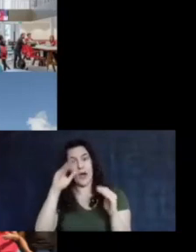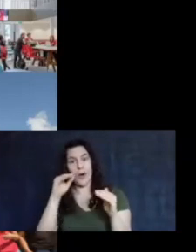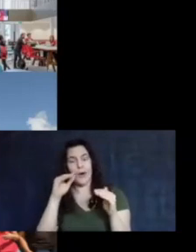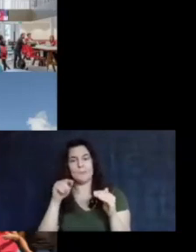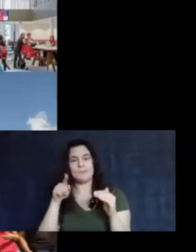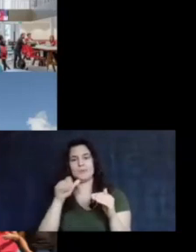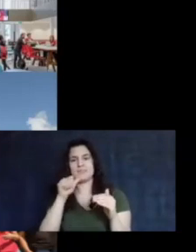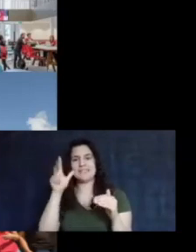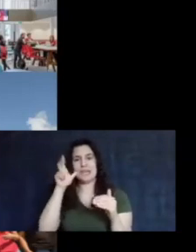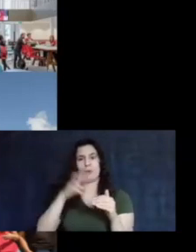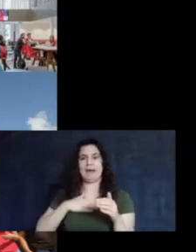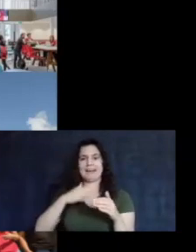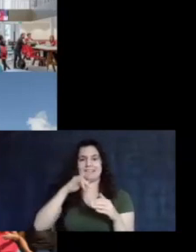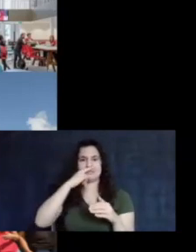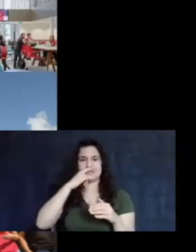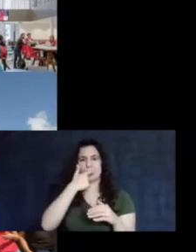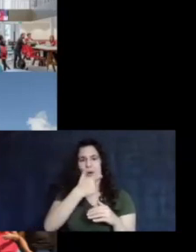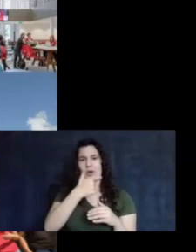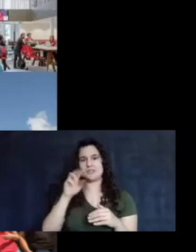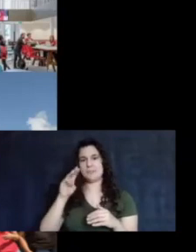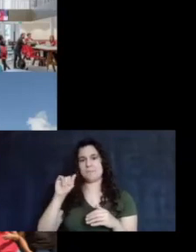bus in the background.